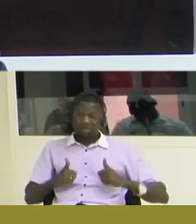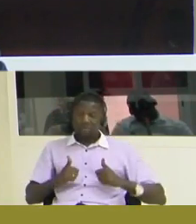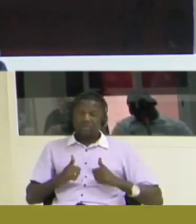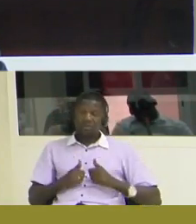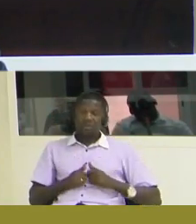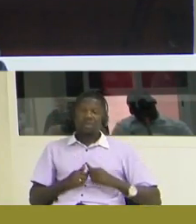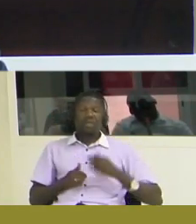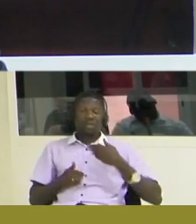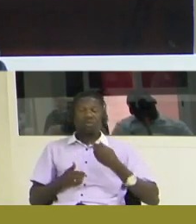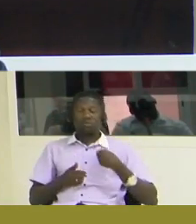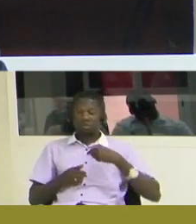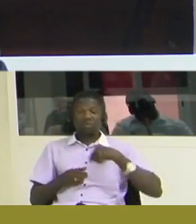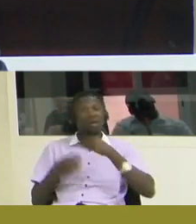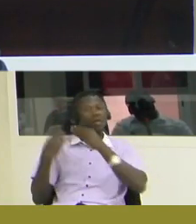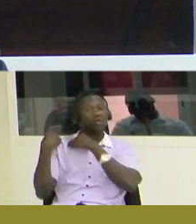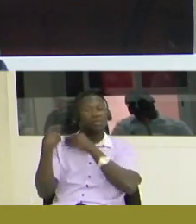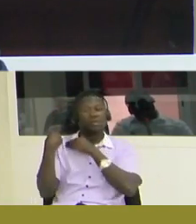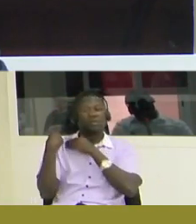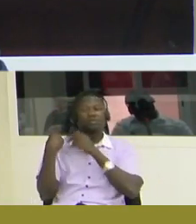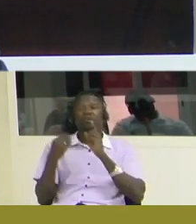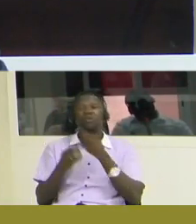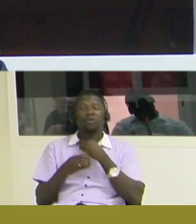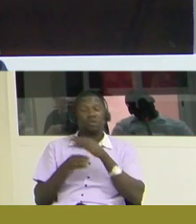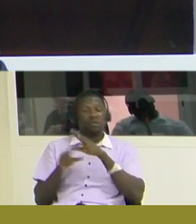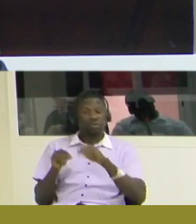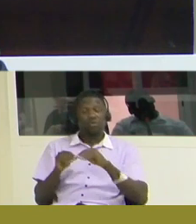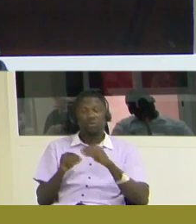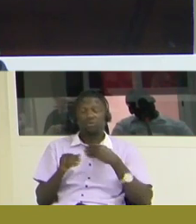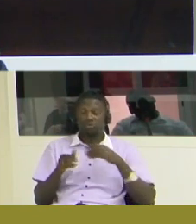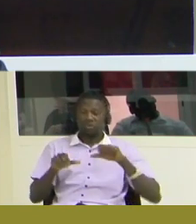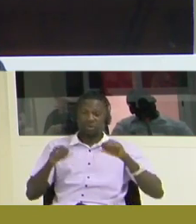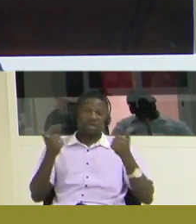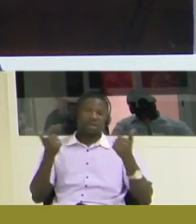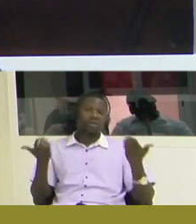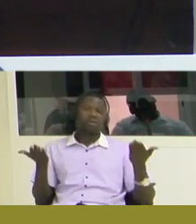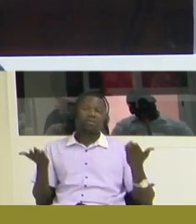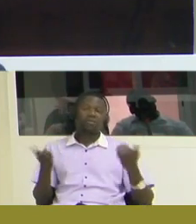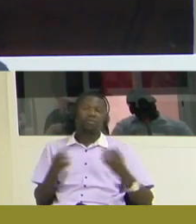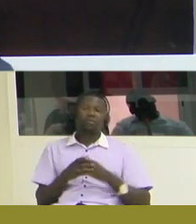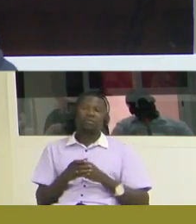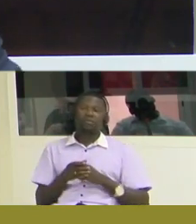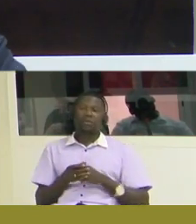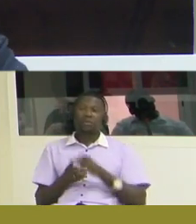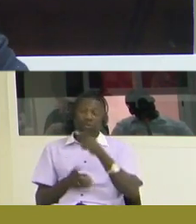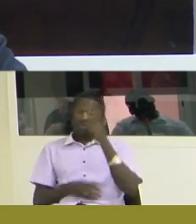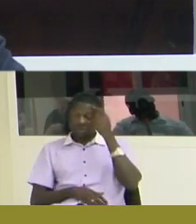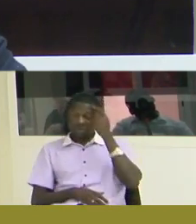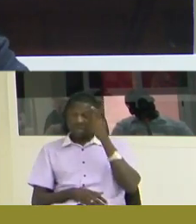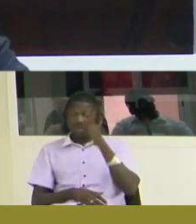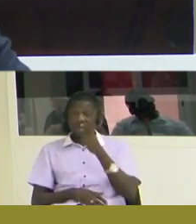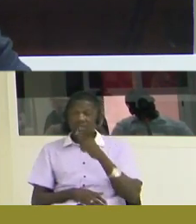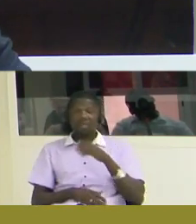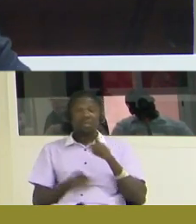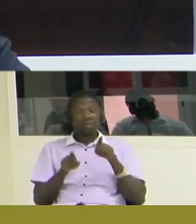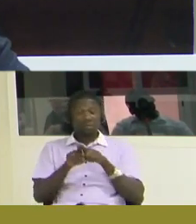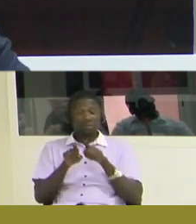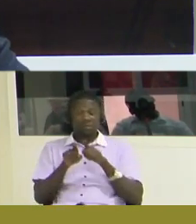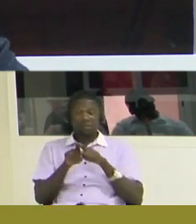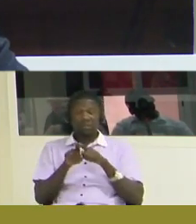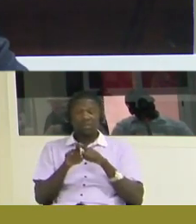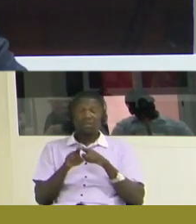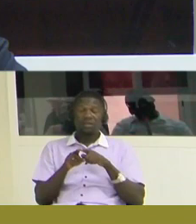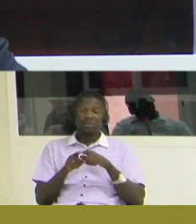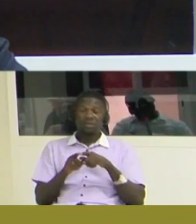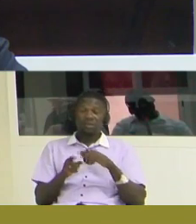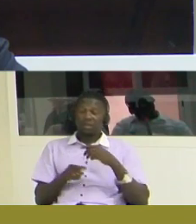for not acting to begin with but do you realize that the same accusation is made against you that you are extremely